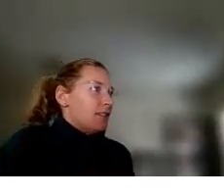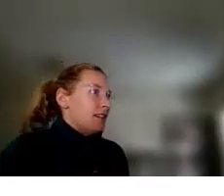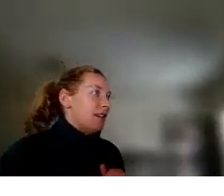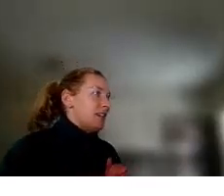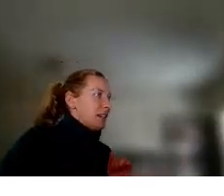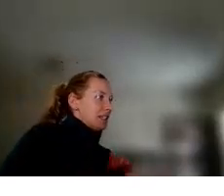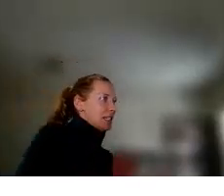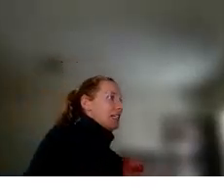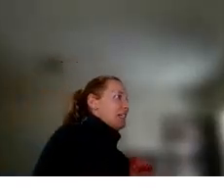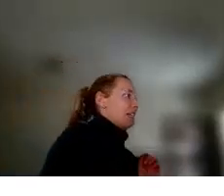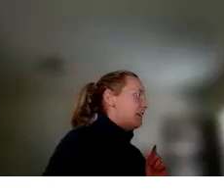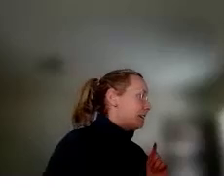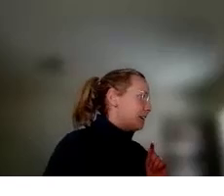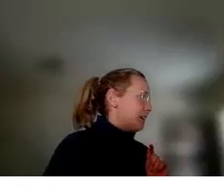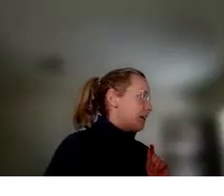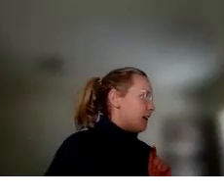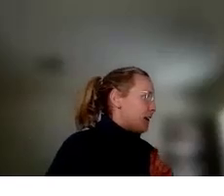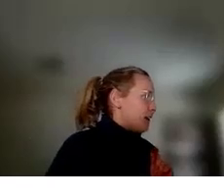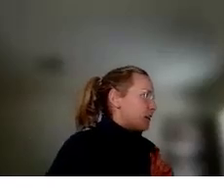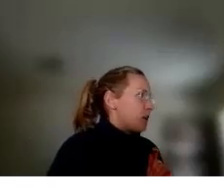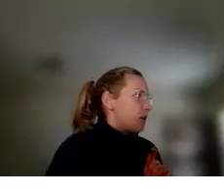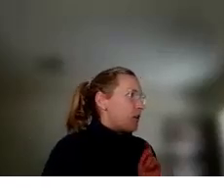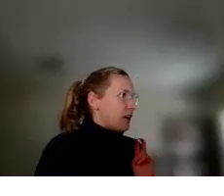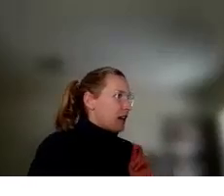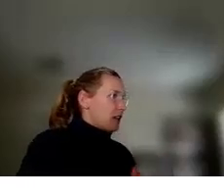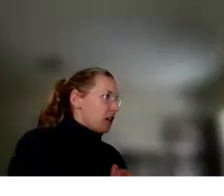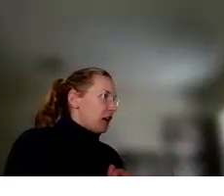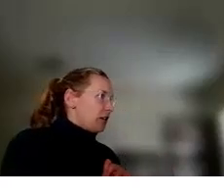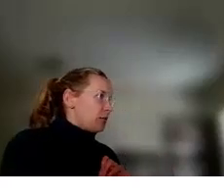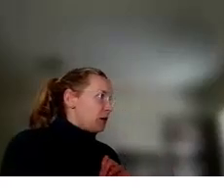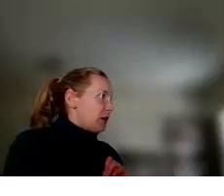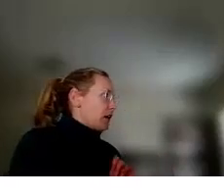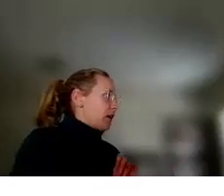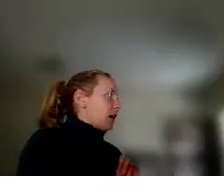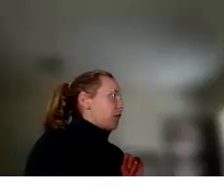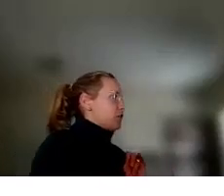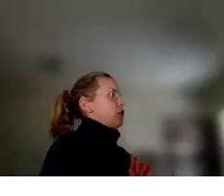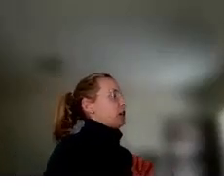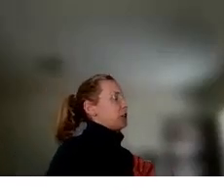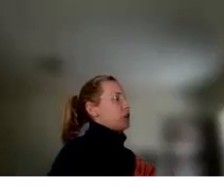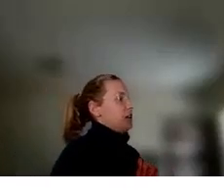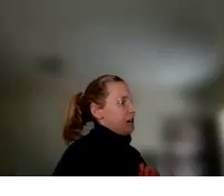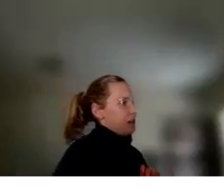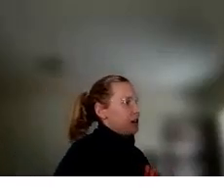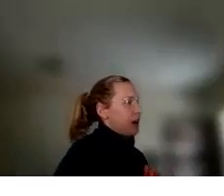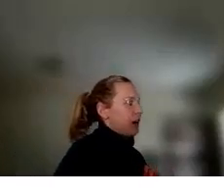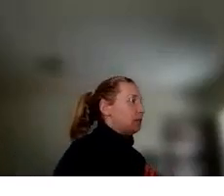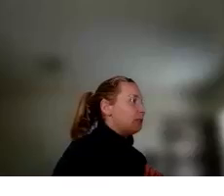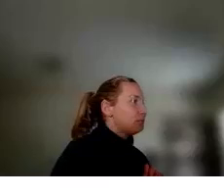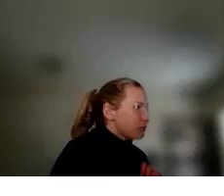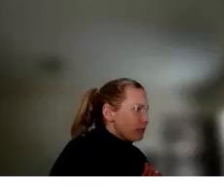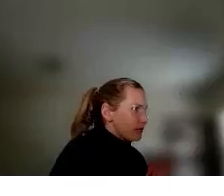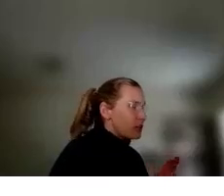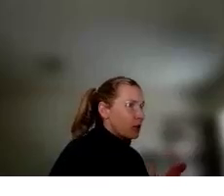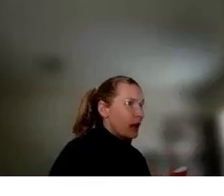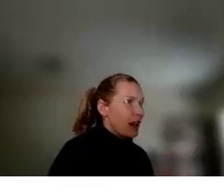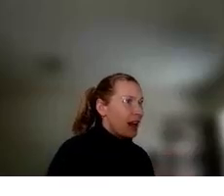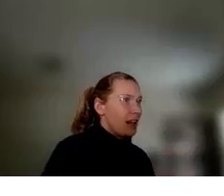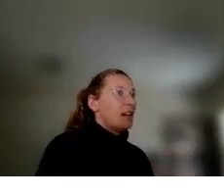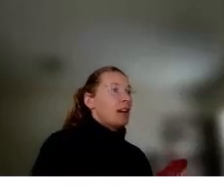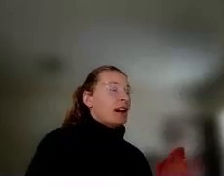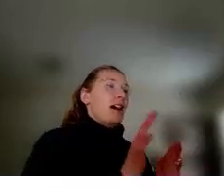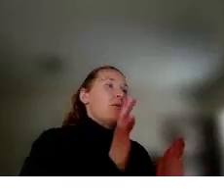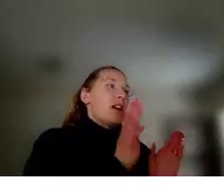Okay, next slide. So financial eligibility, I'll just touch on this.